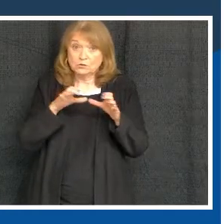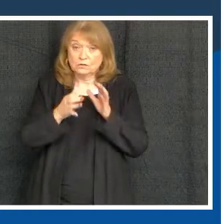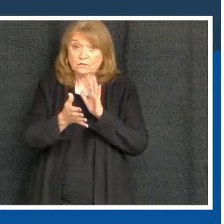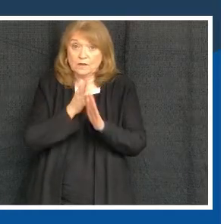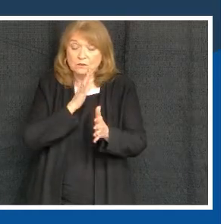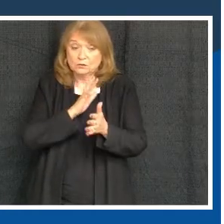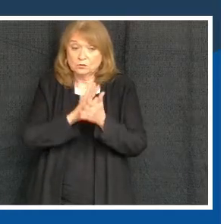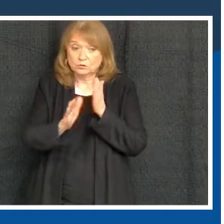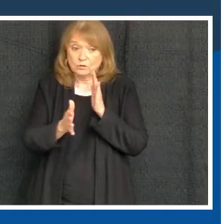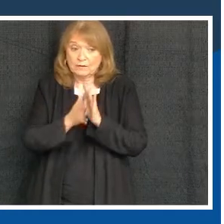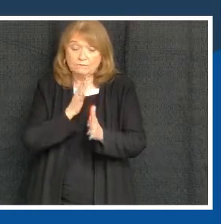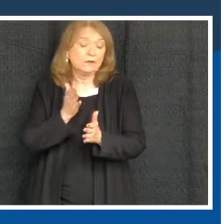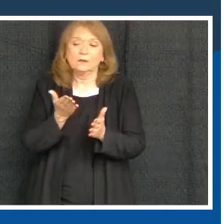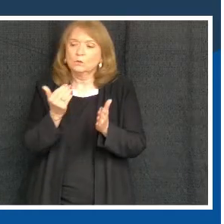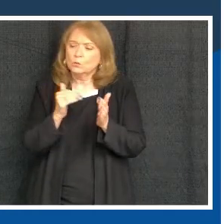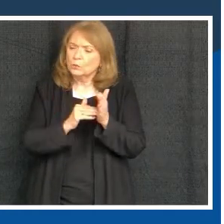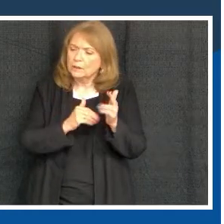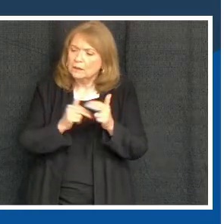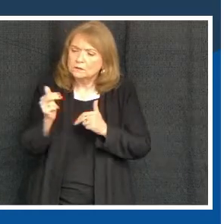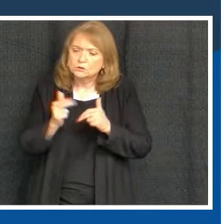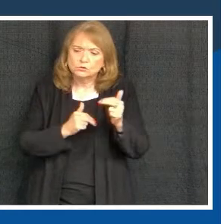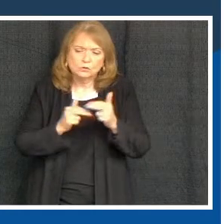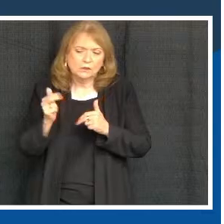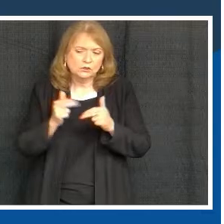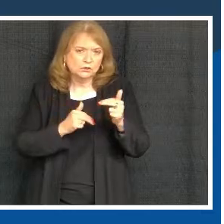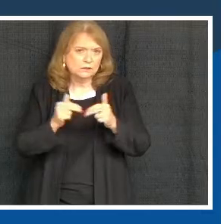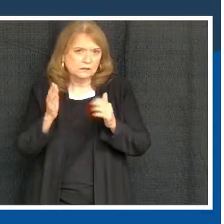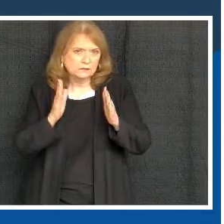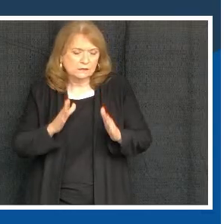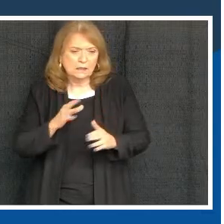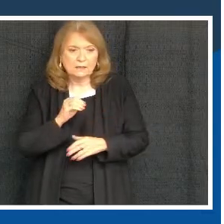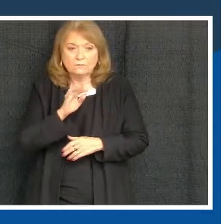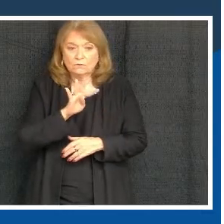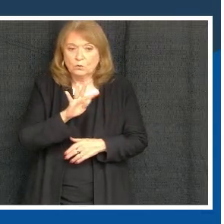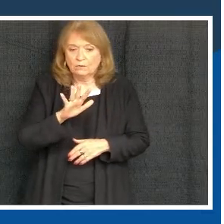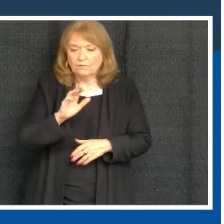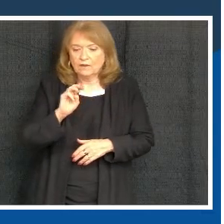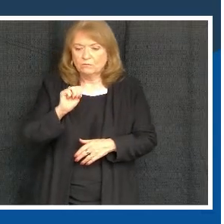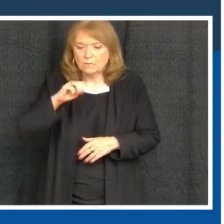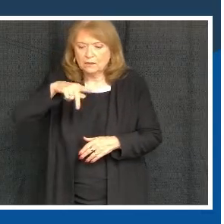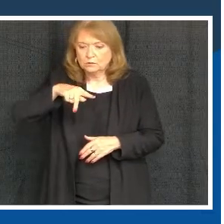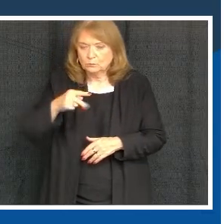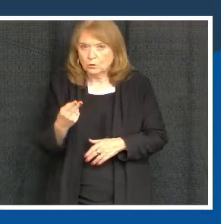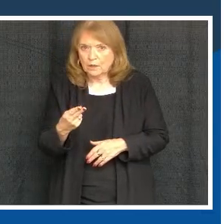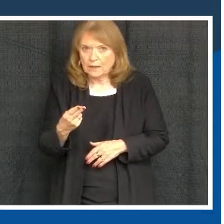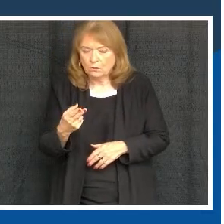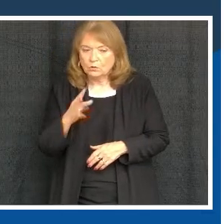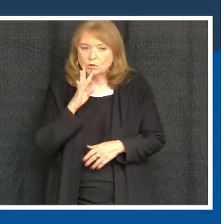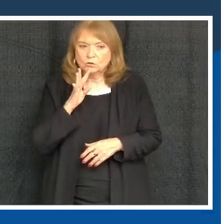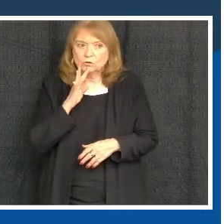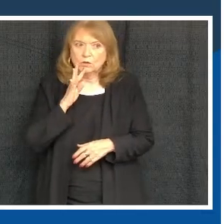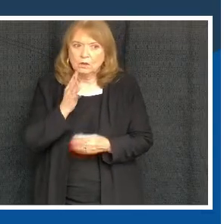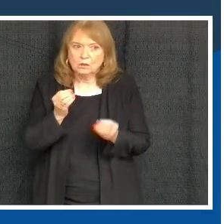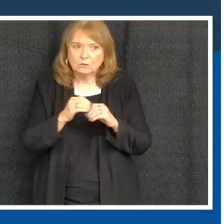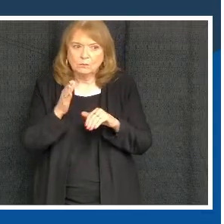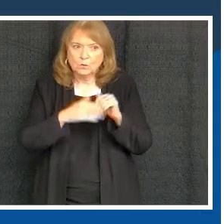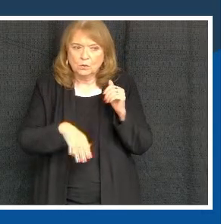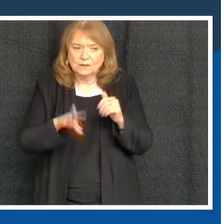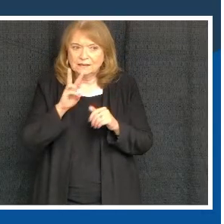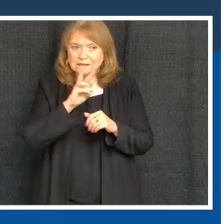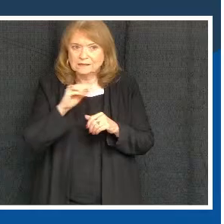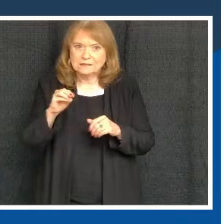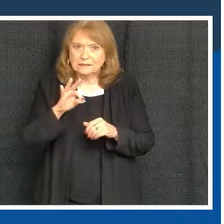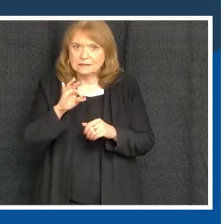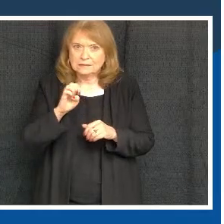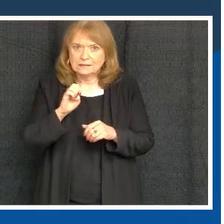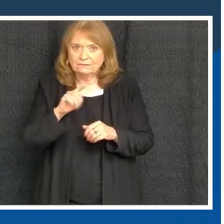accident reconstructionist. And at 45 miles an hour, you're talking well over 60 feet per second.